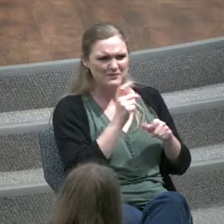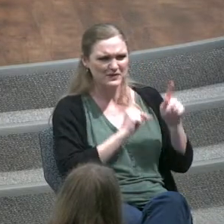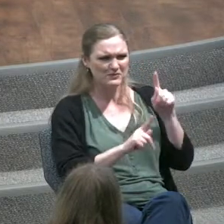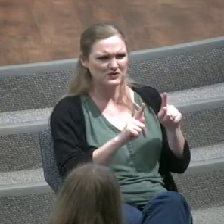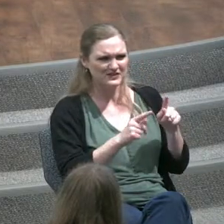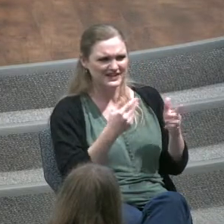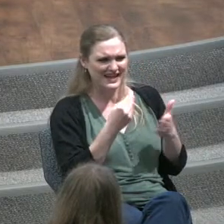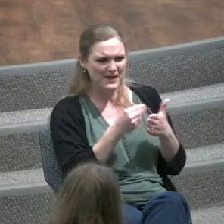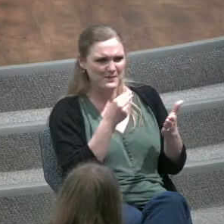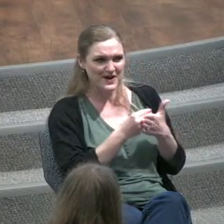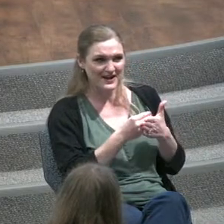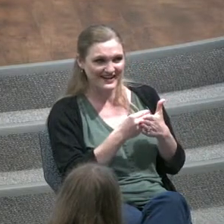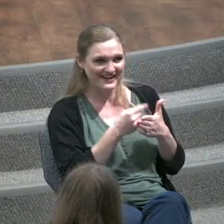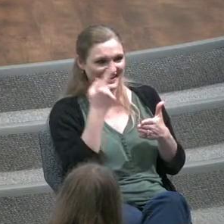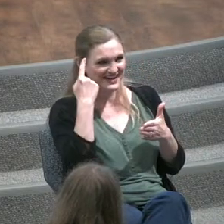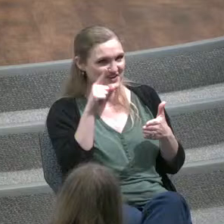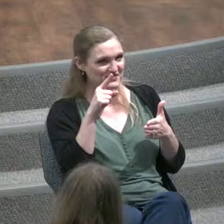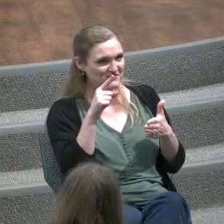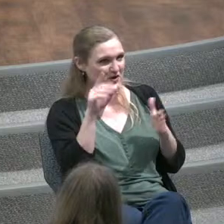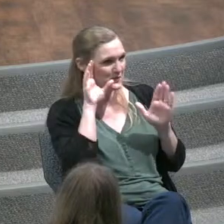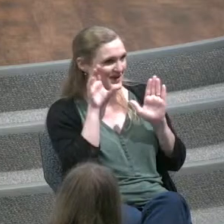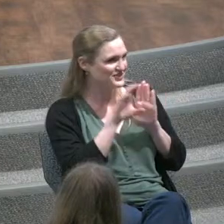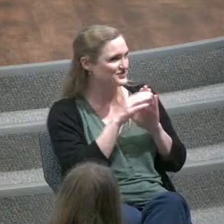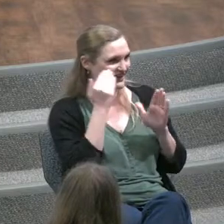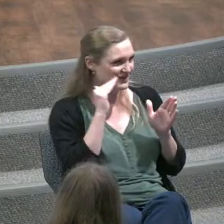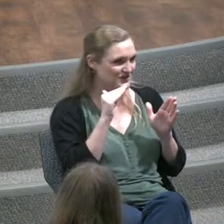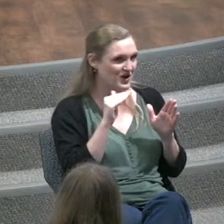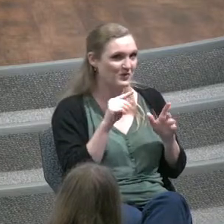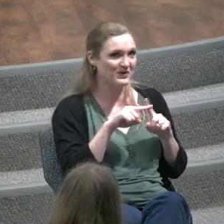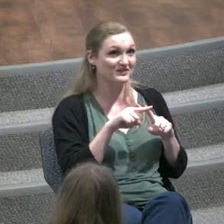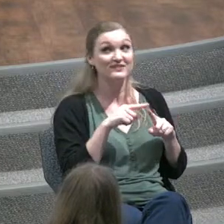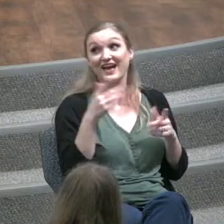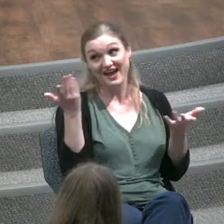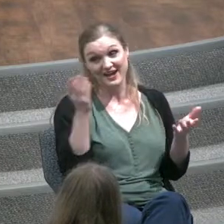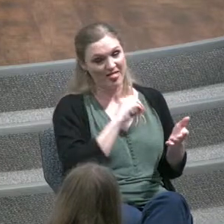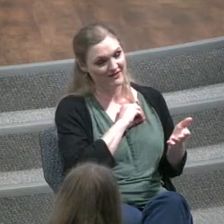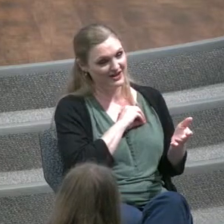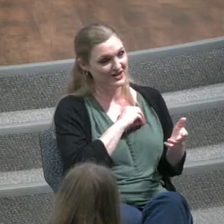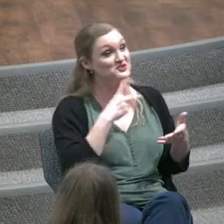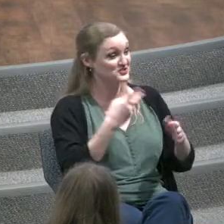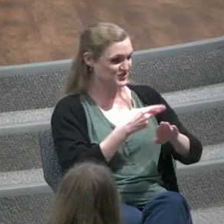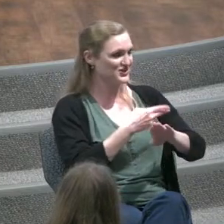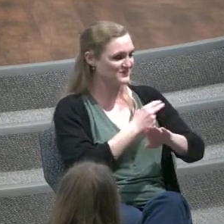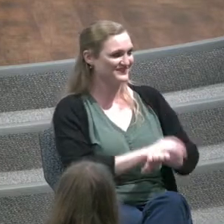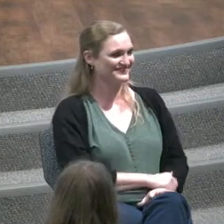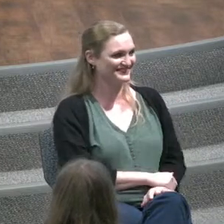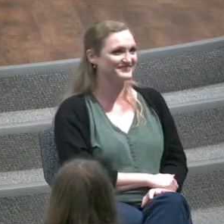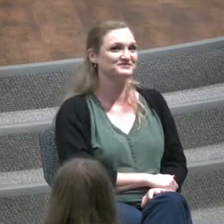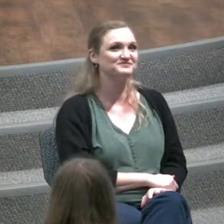with him so he could get a tip from him or not. I don't know, but anyway, Olivia, there you go. There's your lamb.